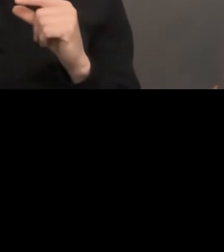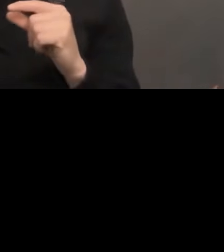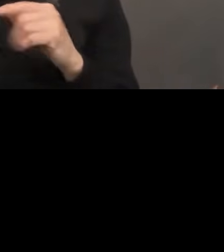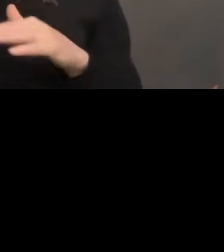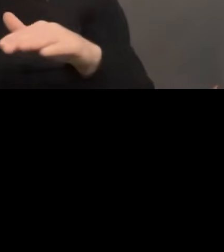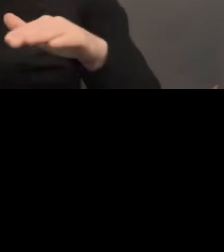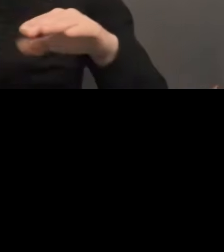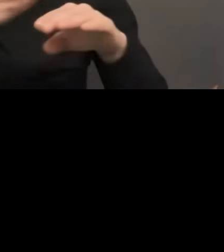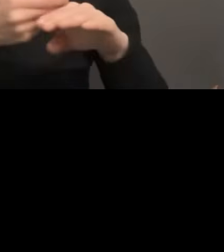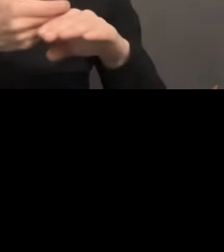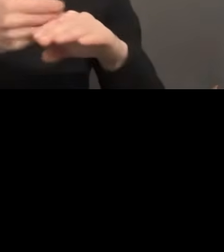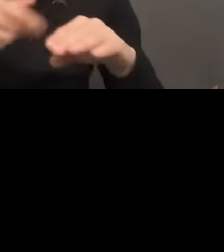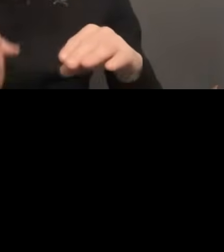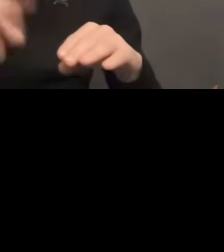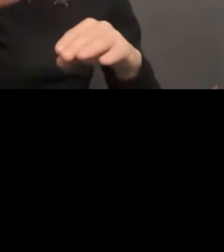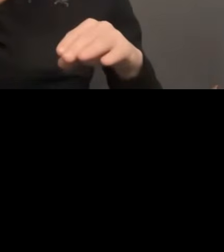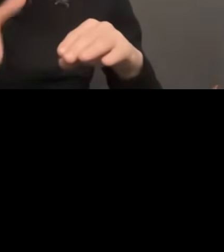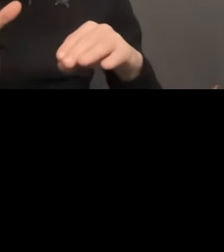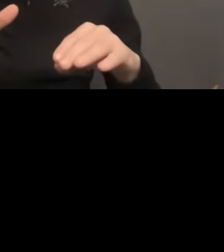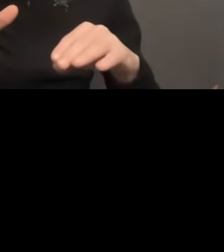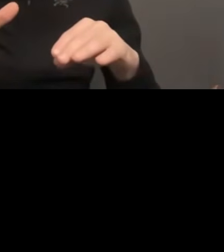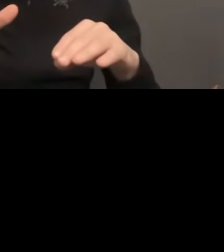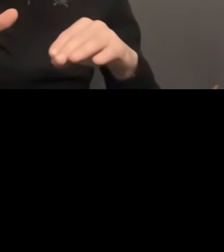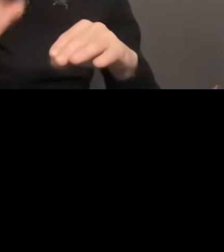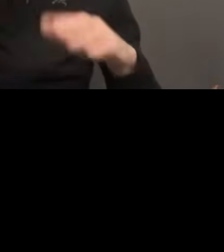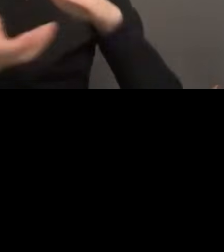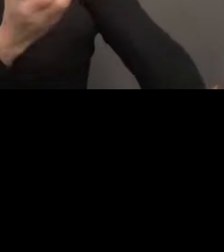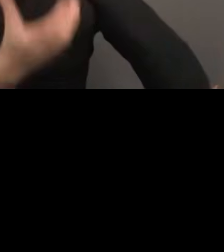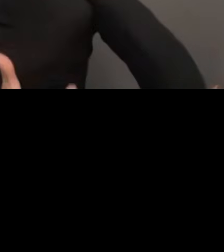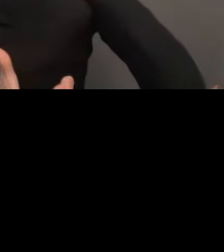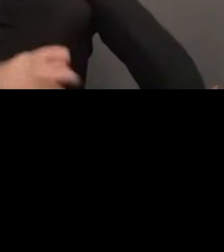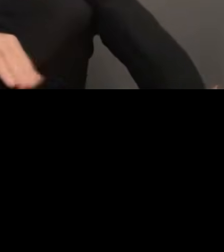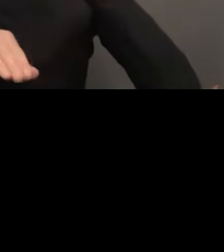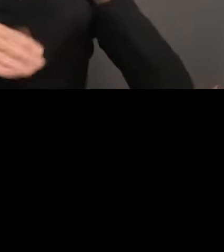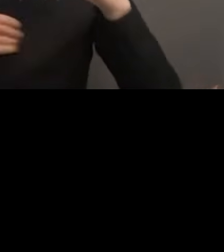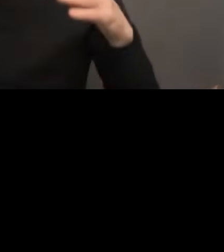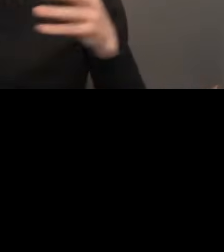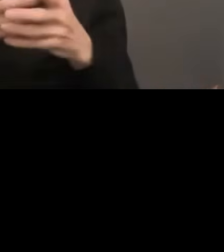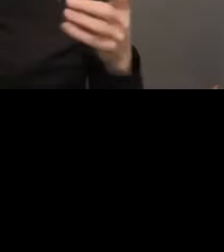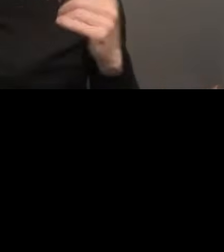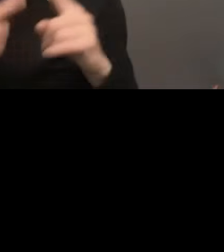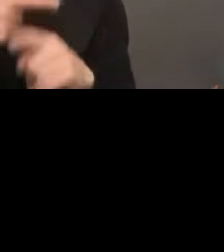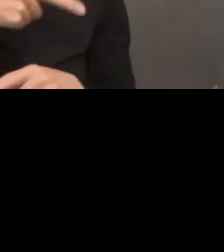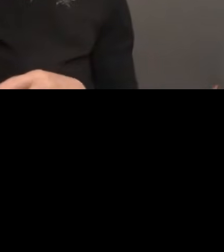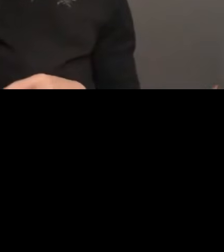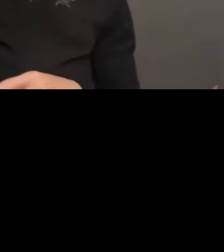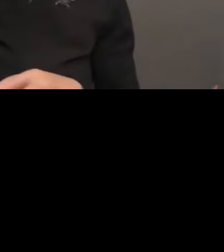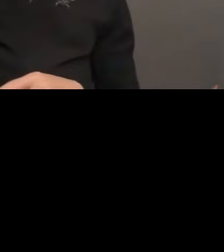the quarries to actually load them in the ship. I don't know that we know a lot about the quarries at Proconnesus, but